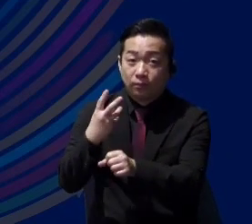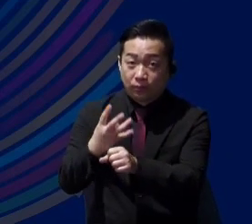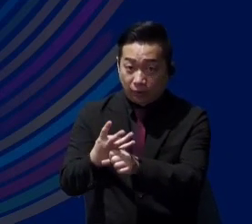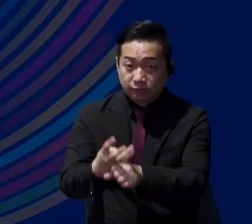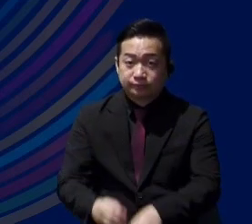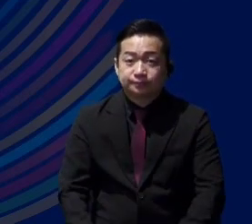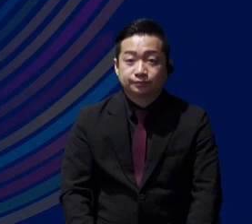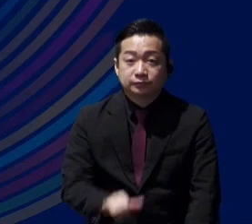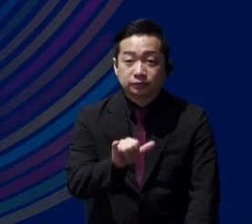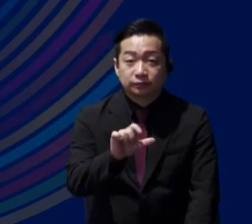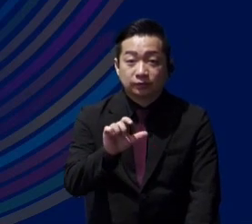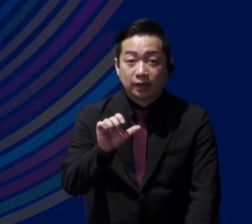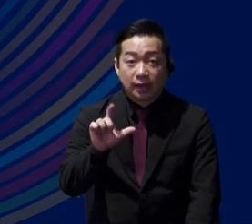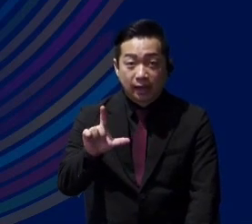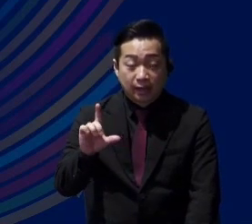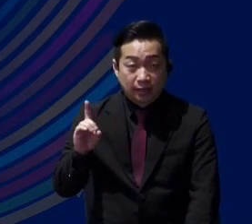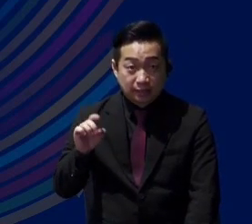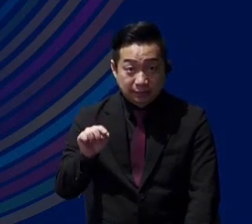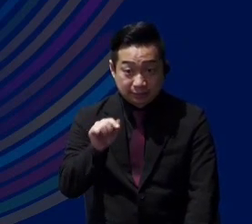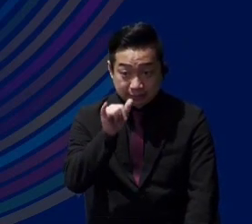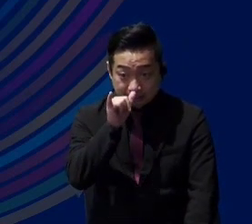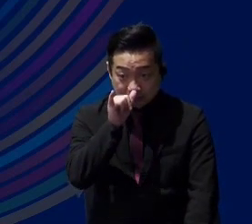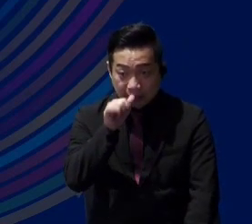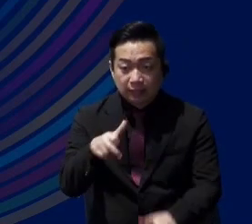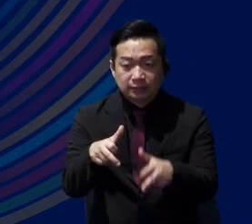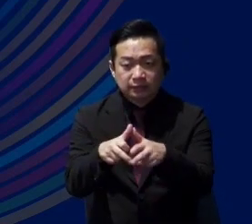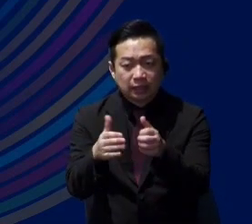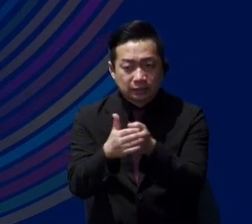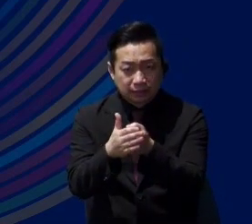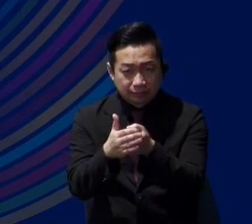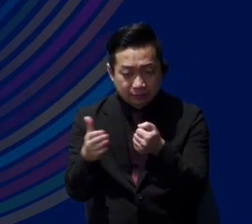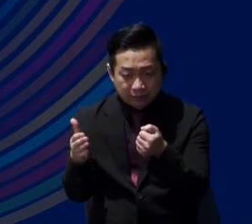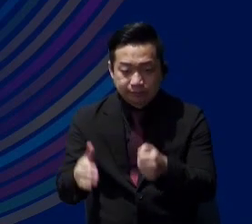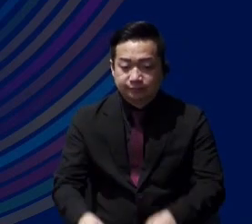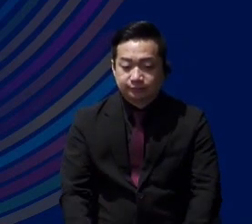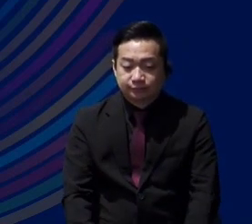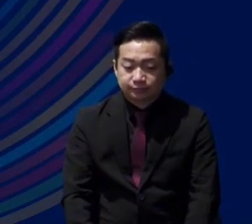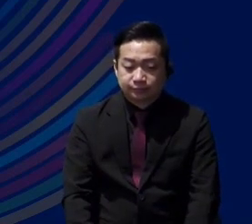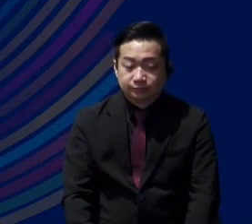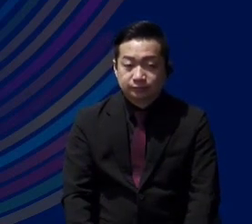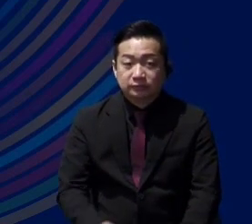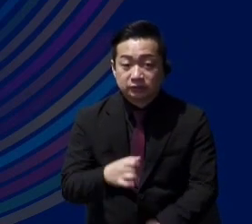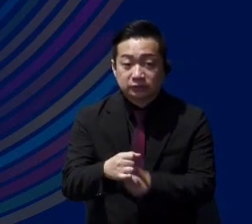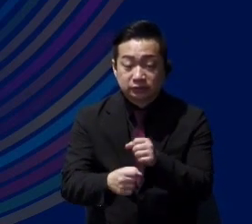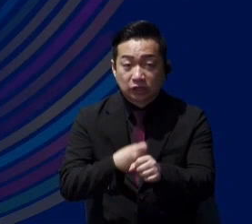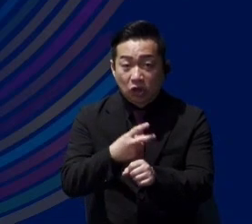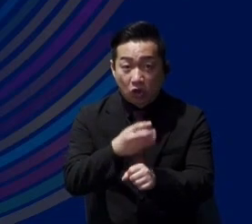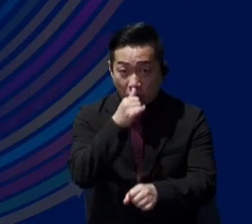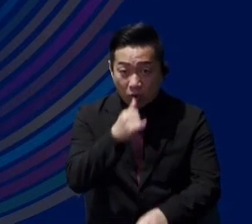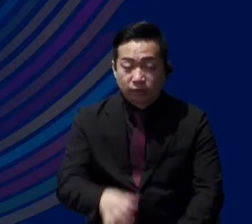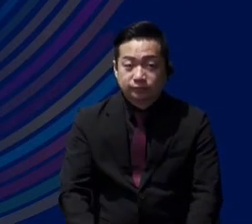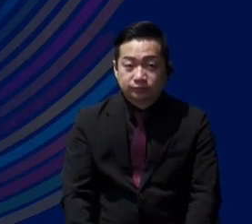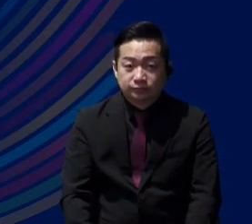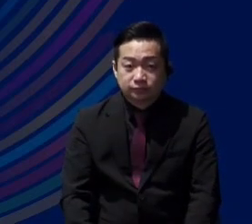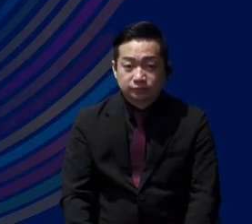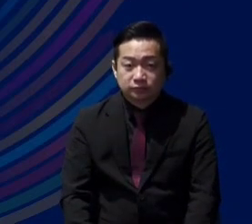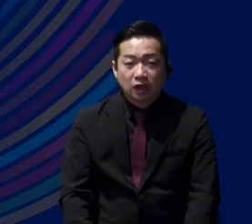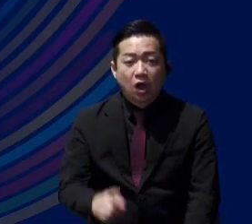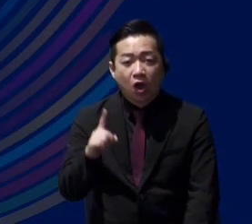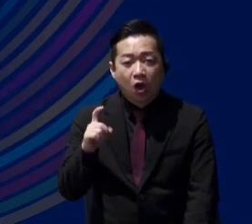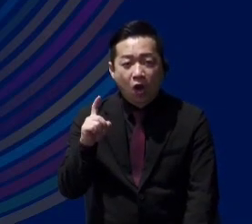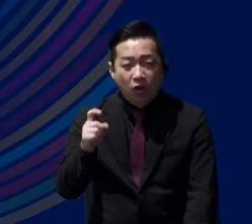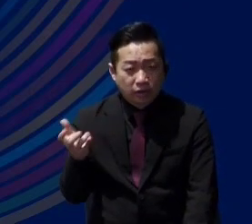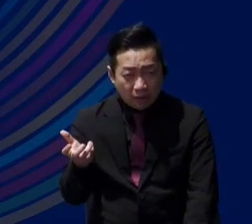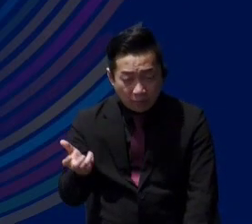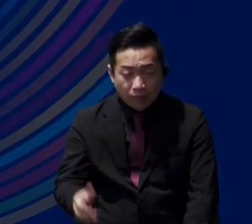musculoskeletal, diabetes, age-related hearing loss, fall, migraine, and this is the